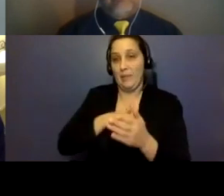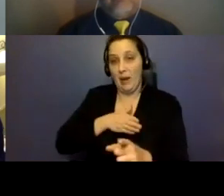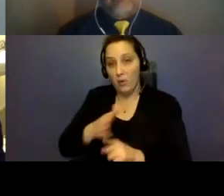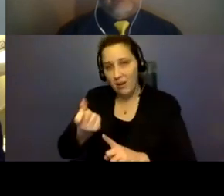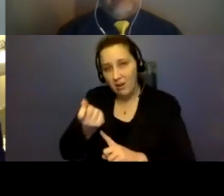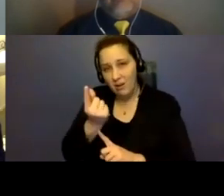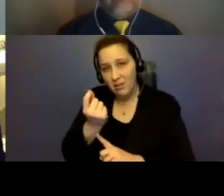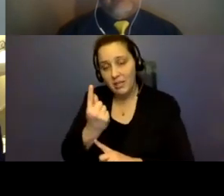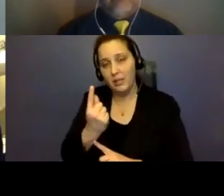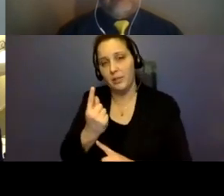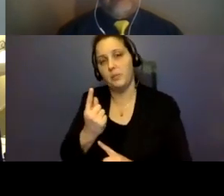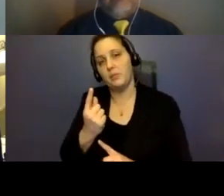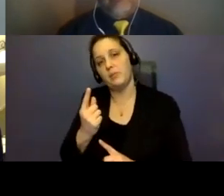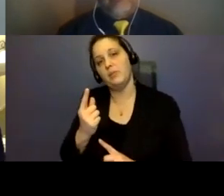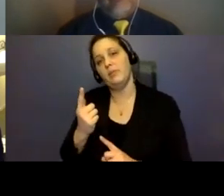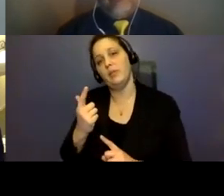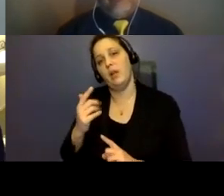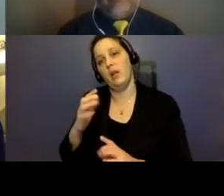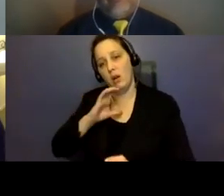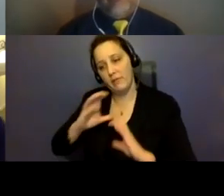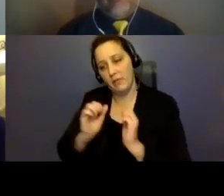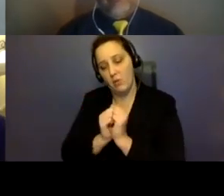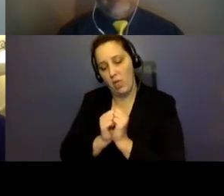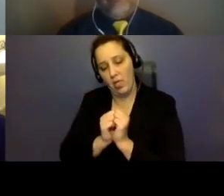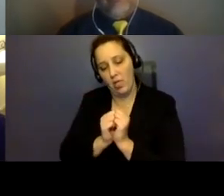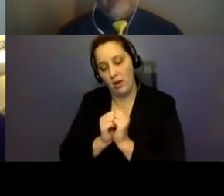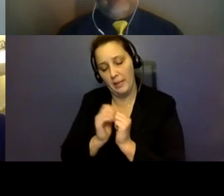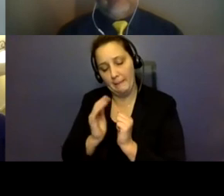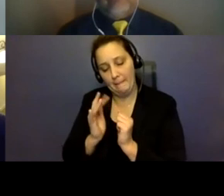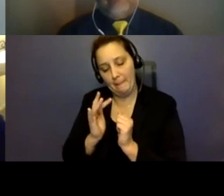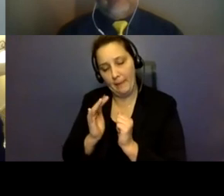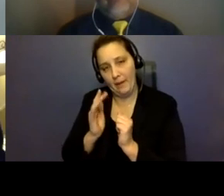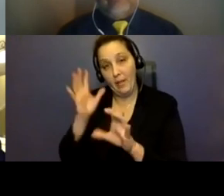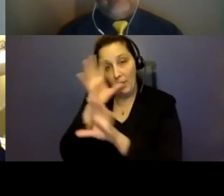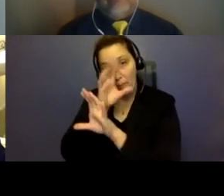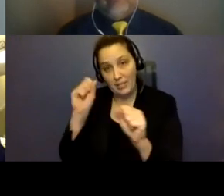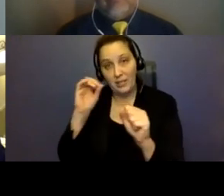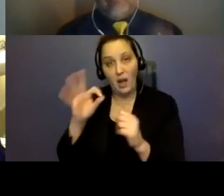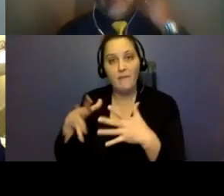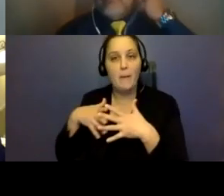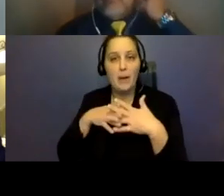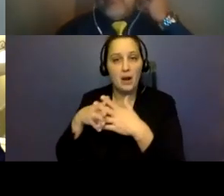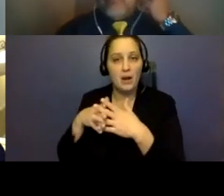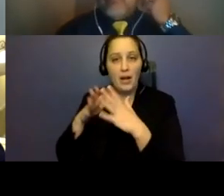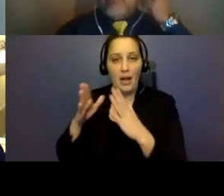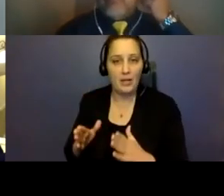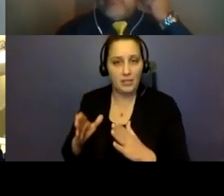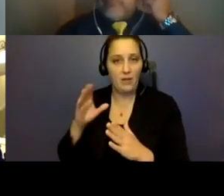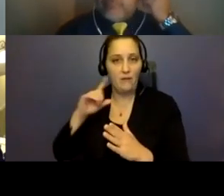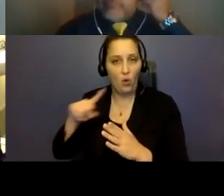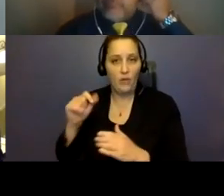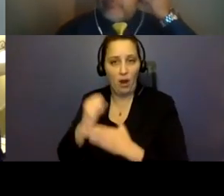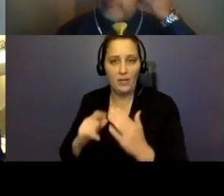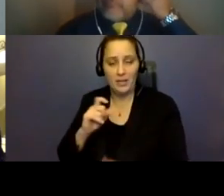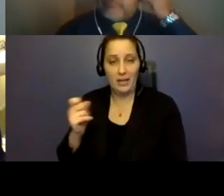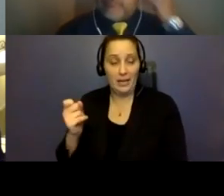understand, based on a conversation with the president of Americans for the Arts, that with one simple question he